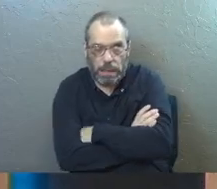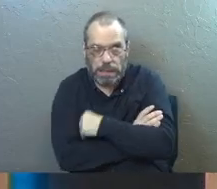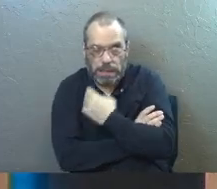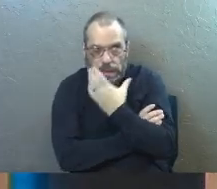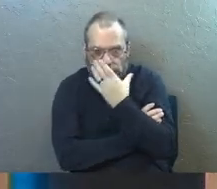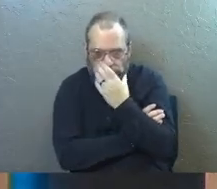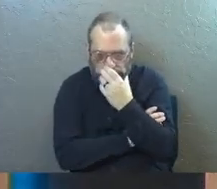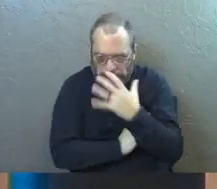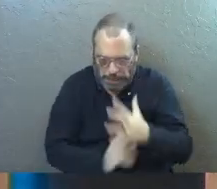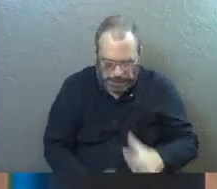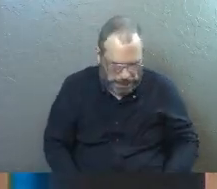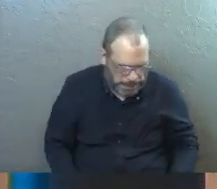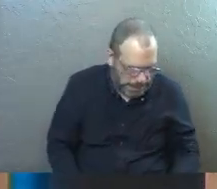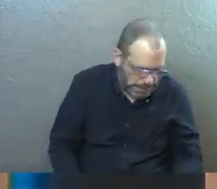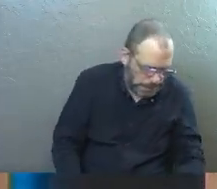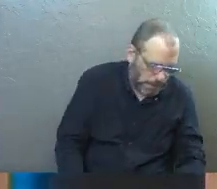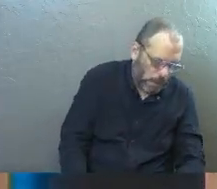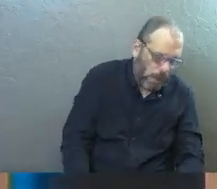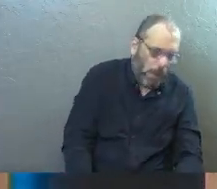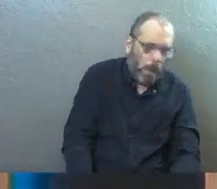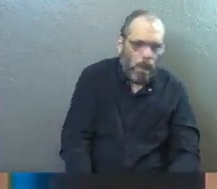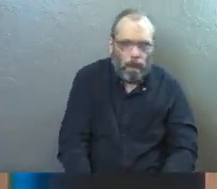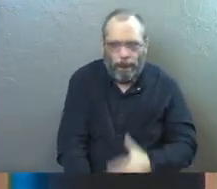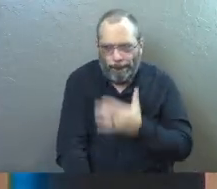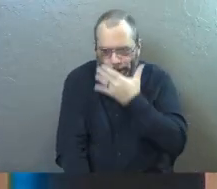Just, yeah. Right?